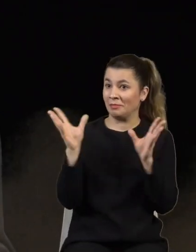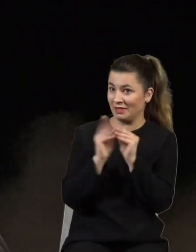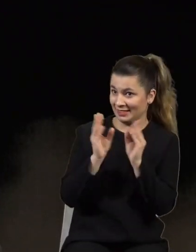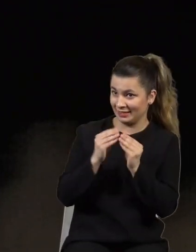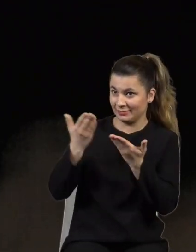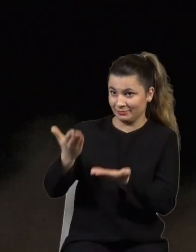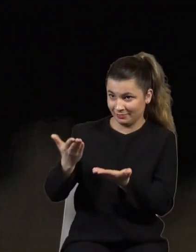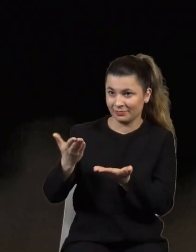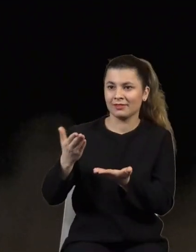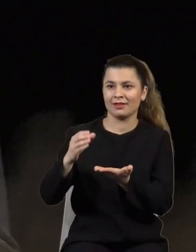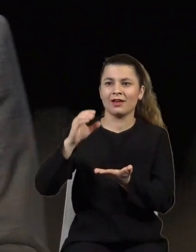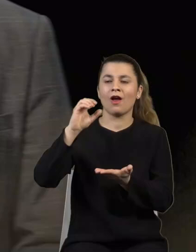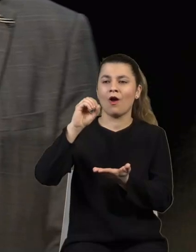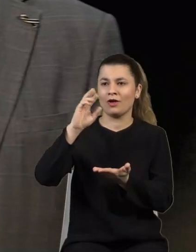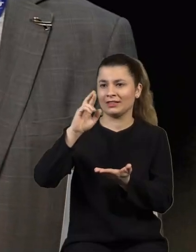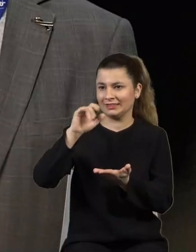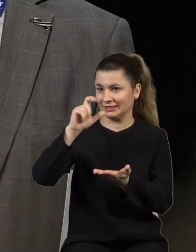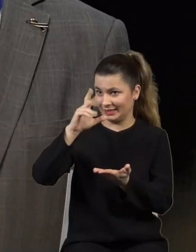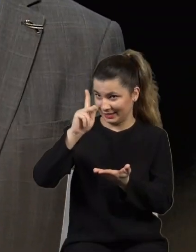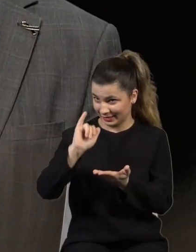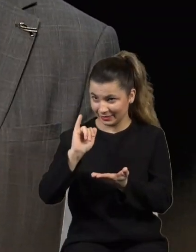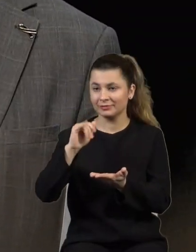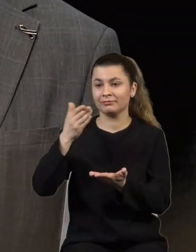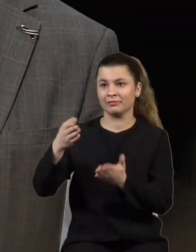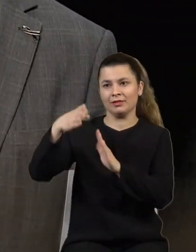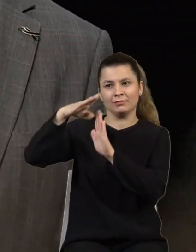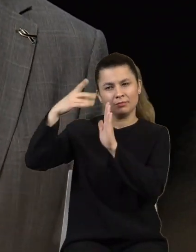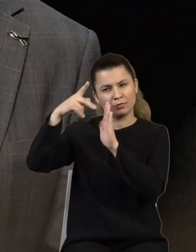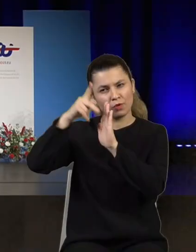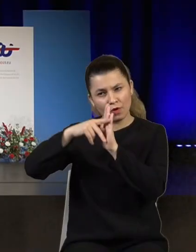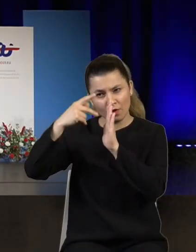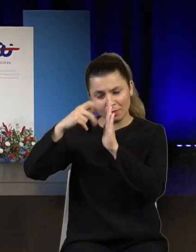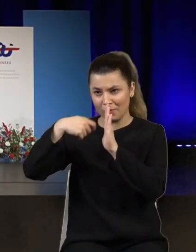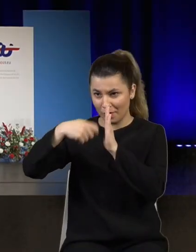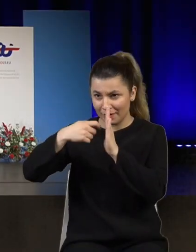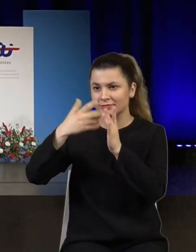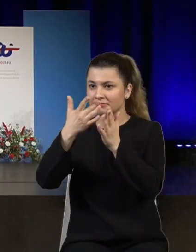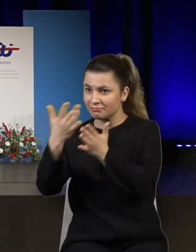Infrastructure Program Department from Ministry of Funds and Regional Development.